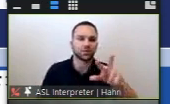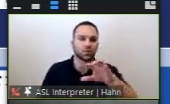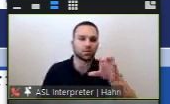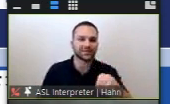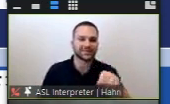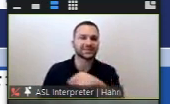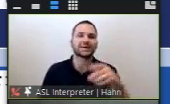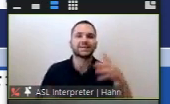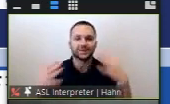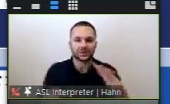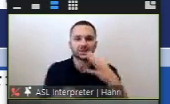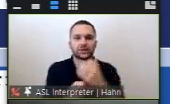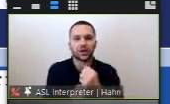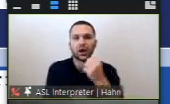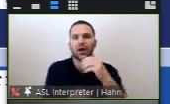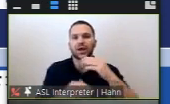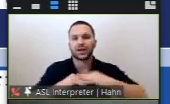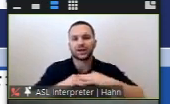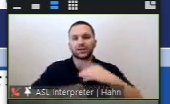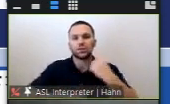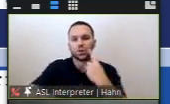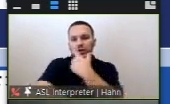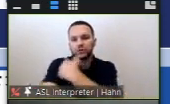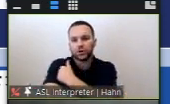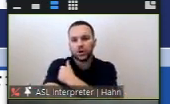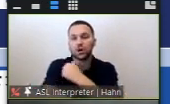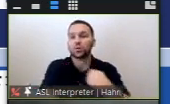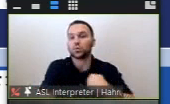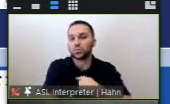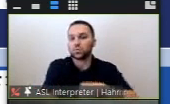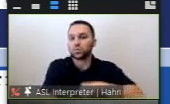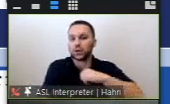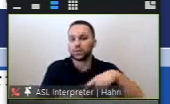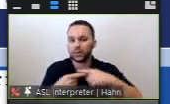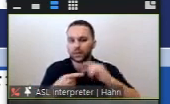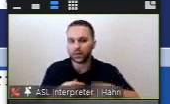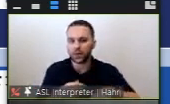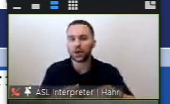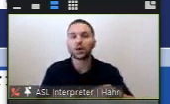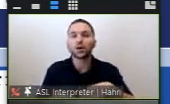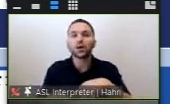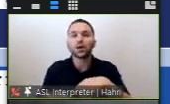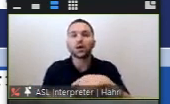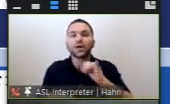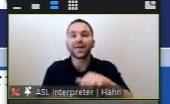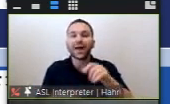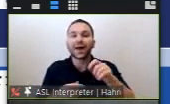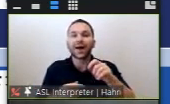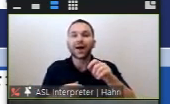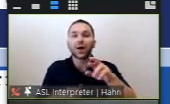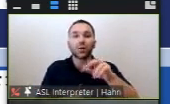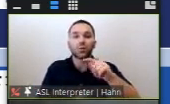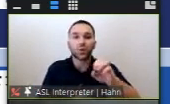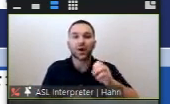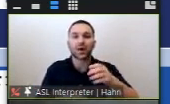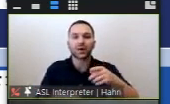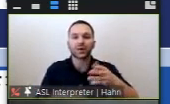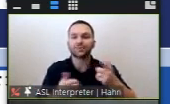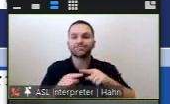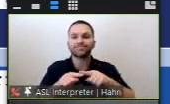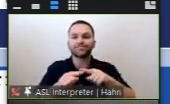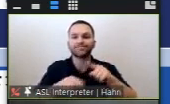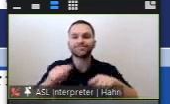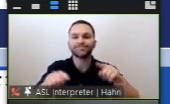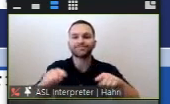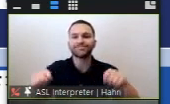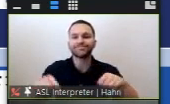really proud about our progress. But you can see that that rate for that particular age group varies pretty significantly among